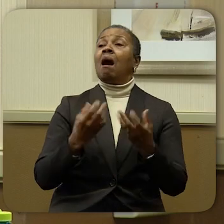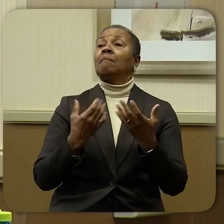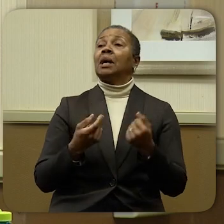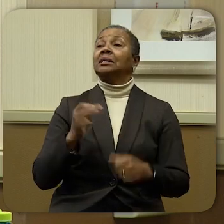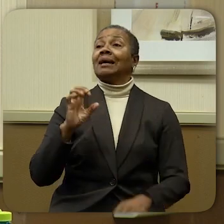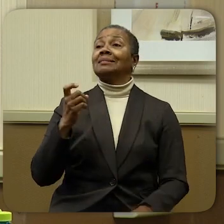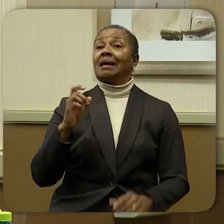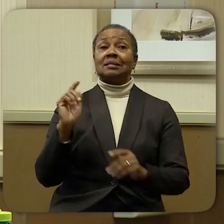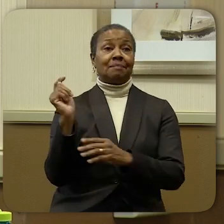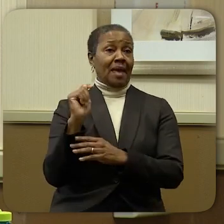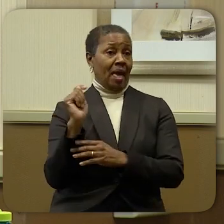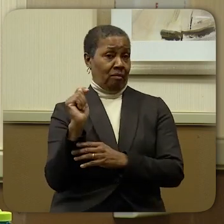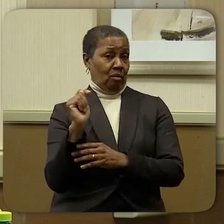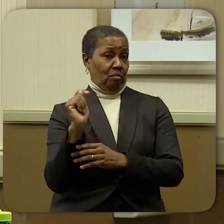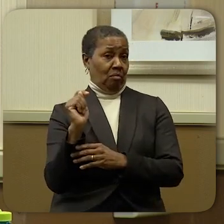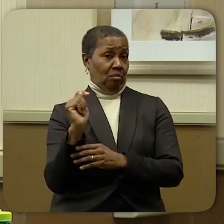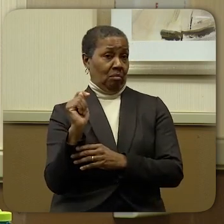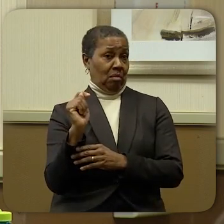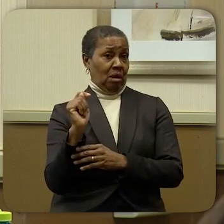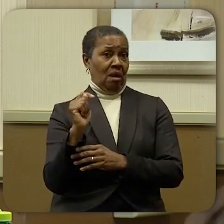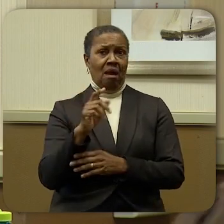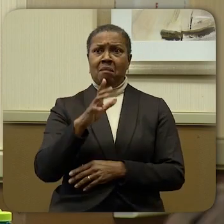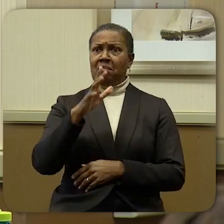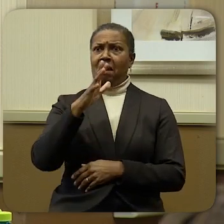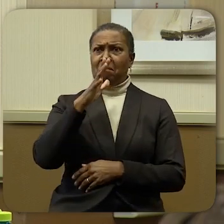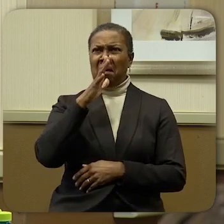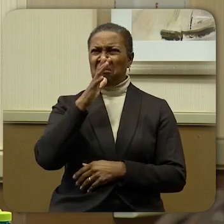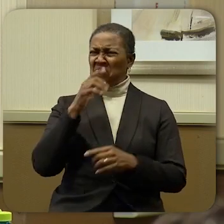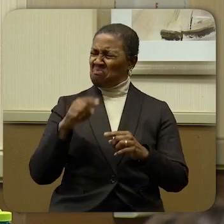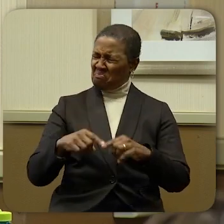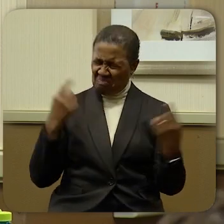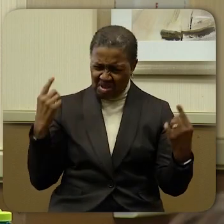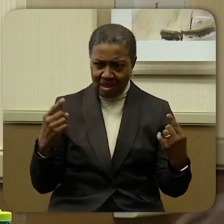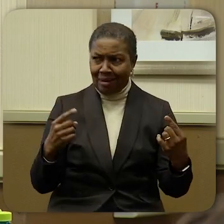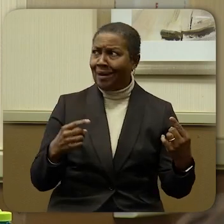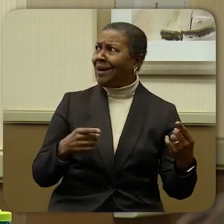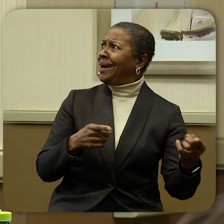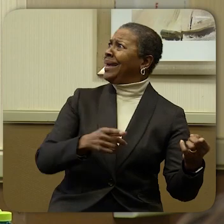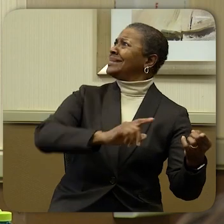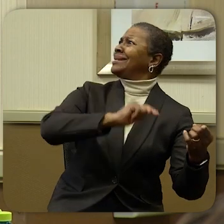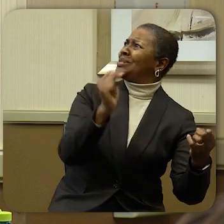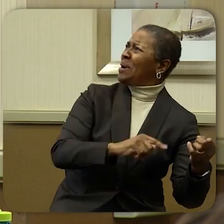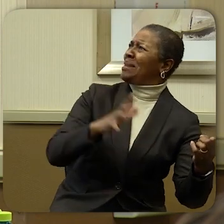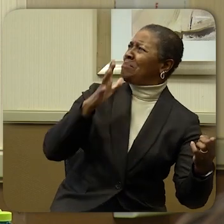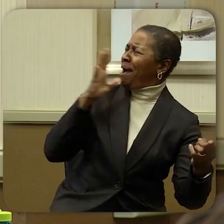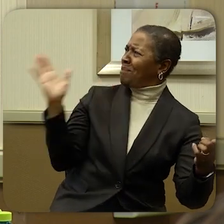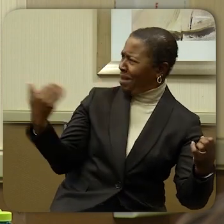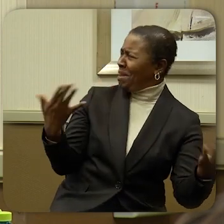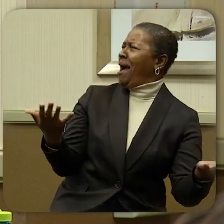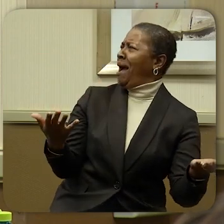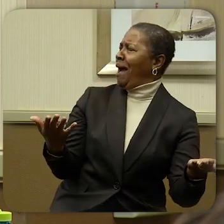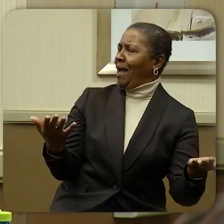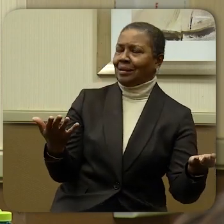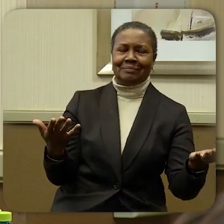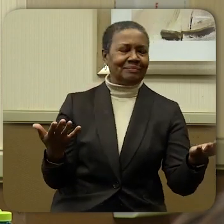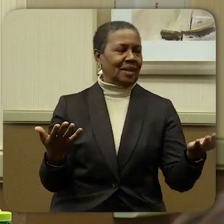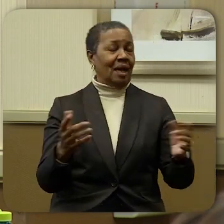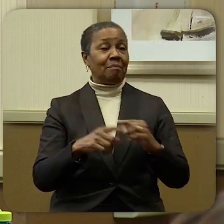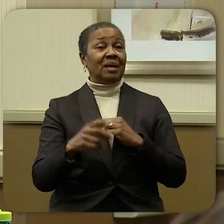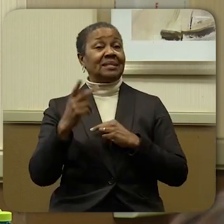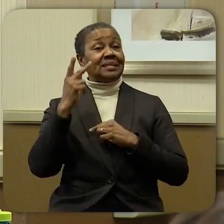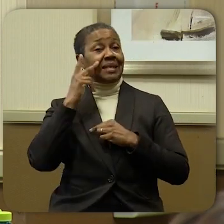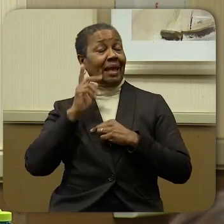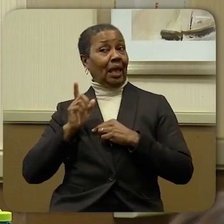bathrooms. Like, she's completely against it. I'm like, it's a toilet, who cares? Yeah. But just seeing